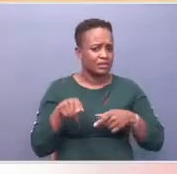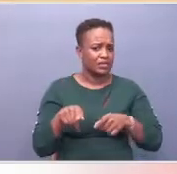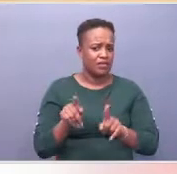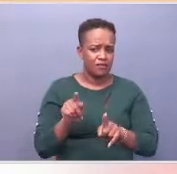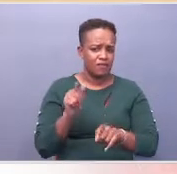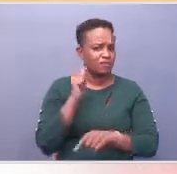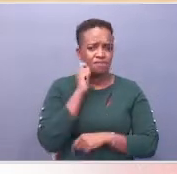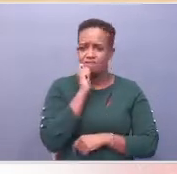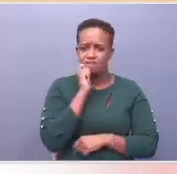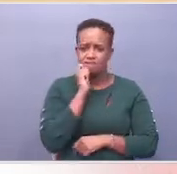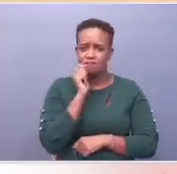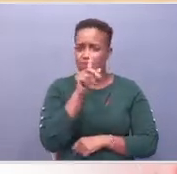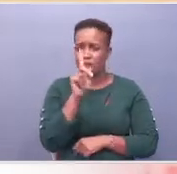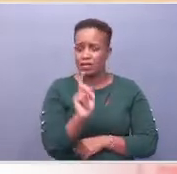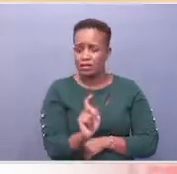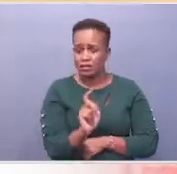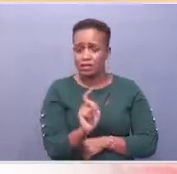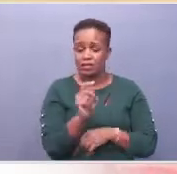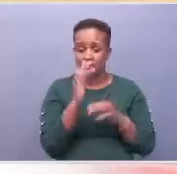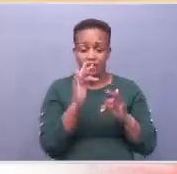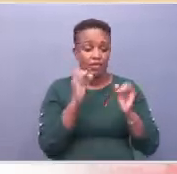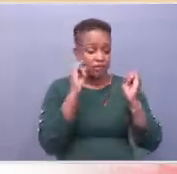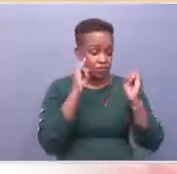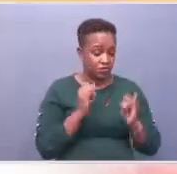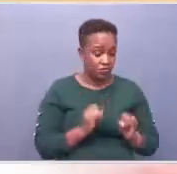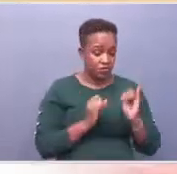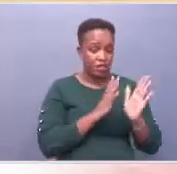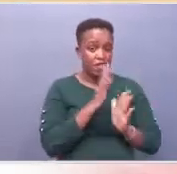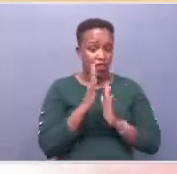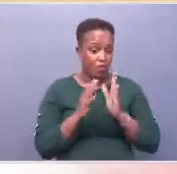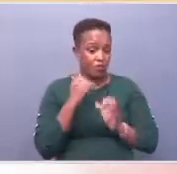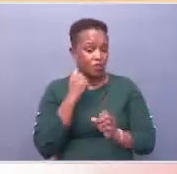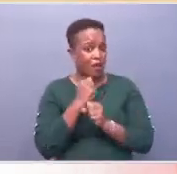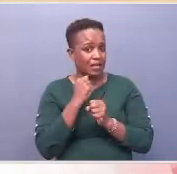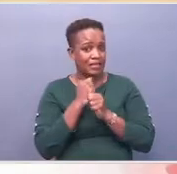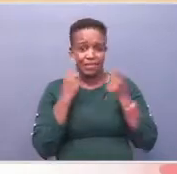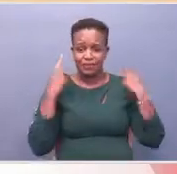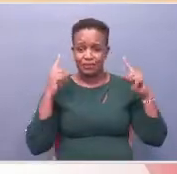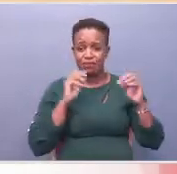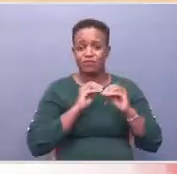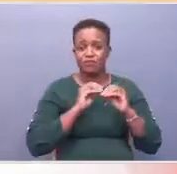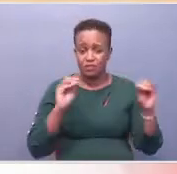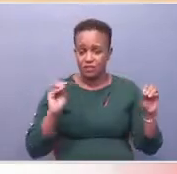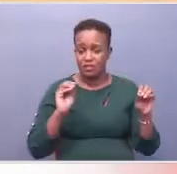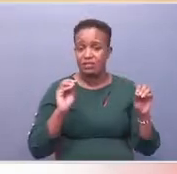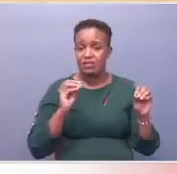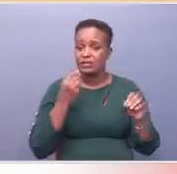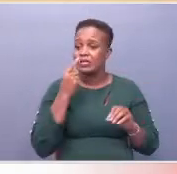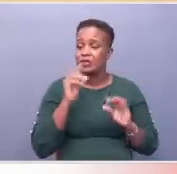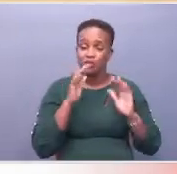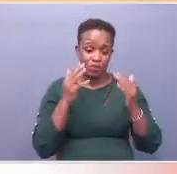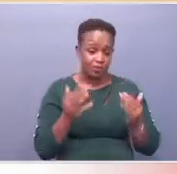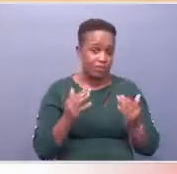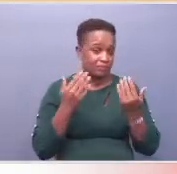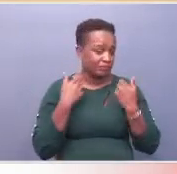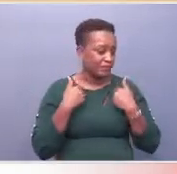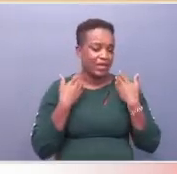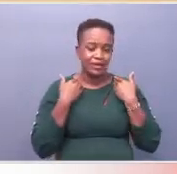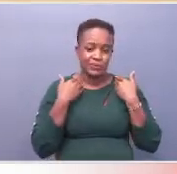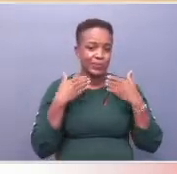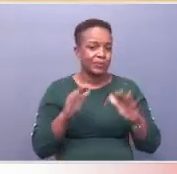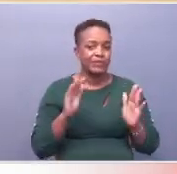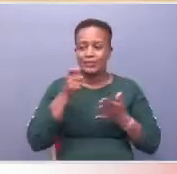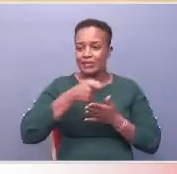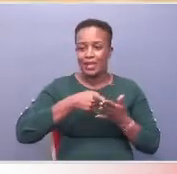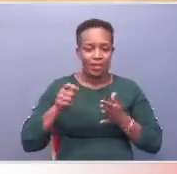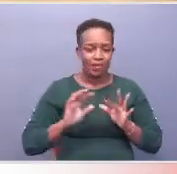question. If the new configuration works to our disadvantage, of course she'll be at liberty to say, my friends, I don't think I want to sign this